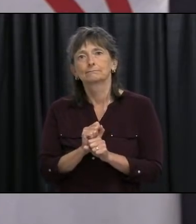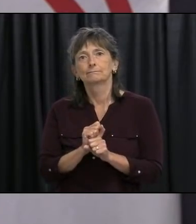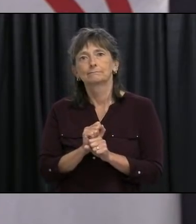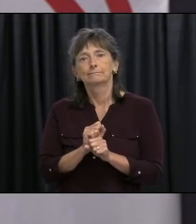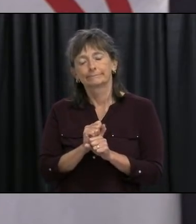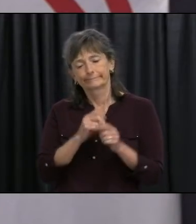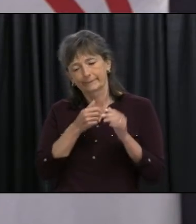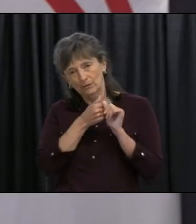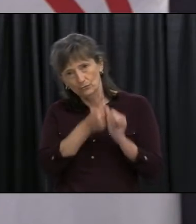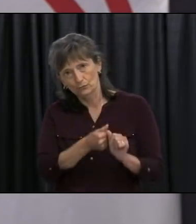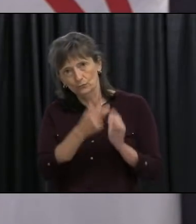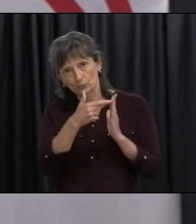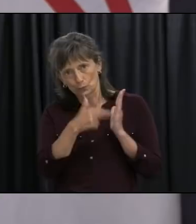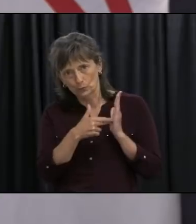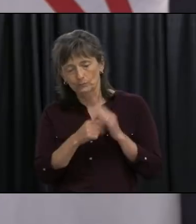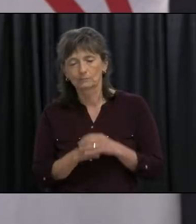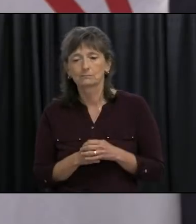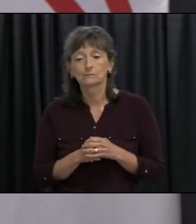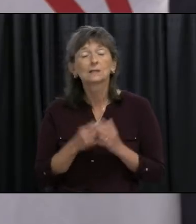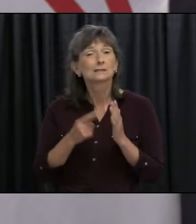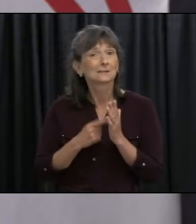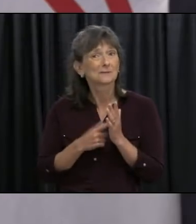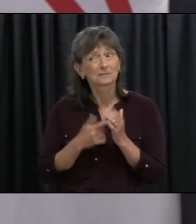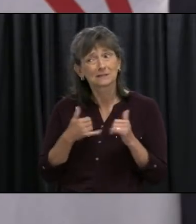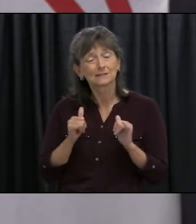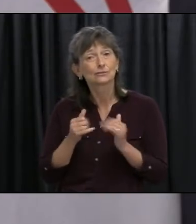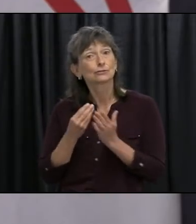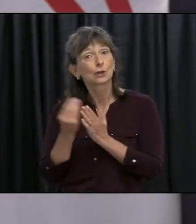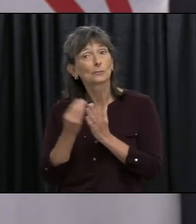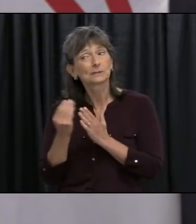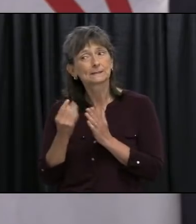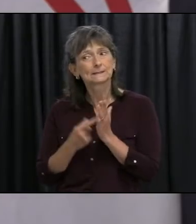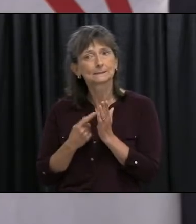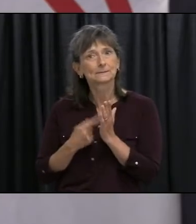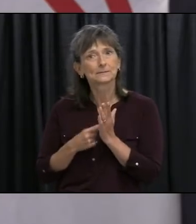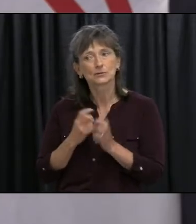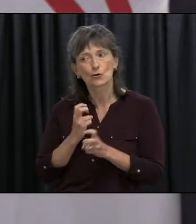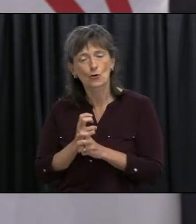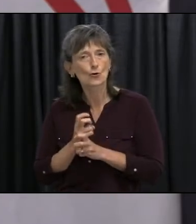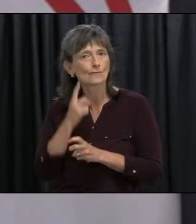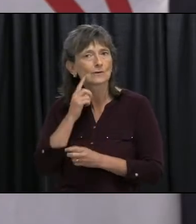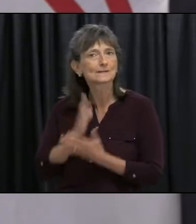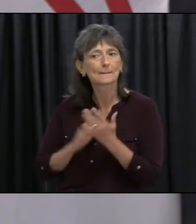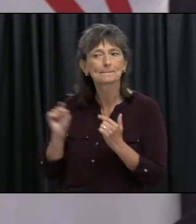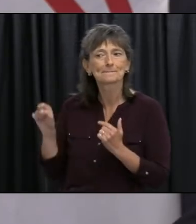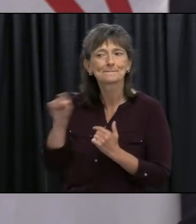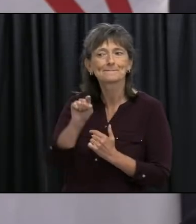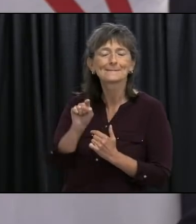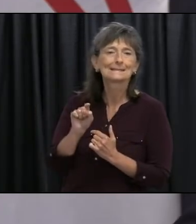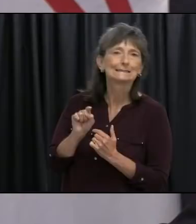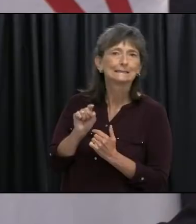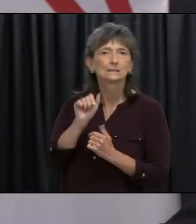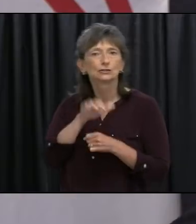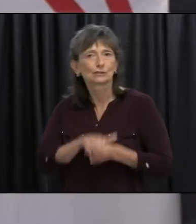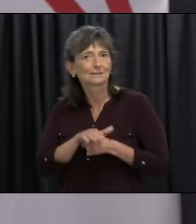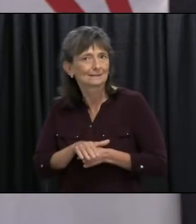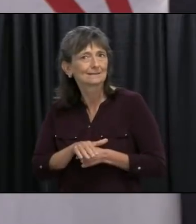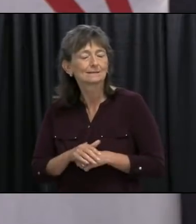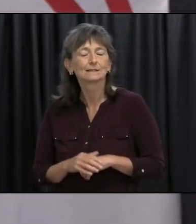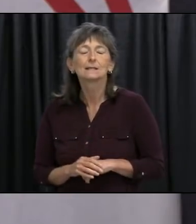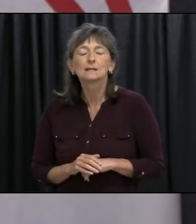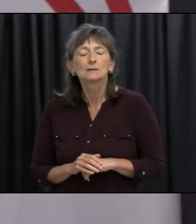health guidelines. Even shopping in some cases can be a little difficult on some people. But always be mindful and